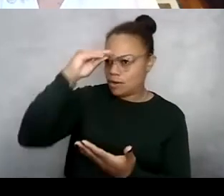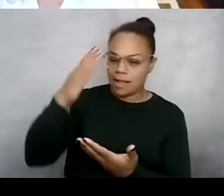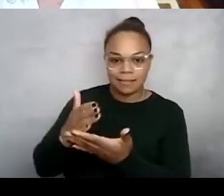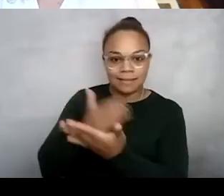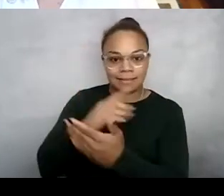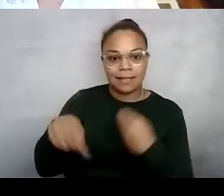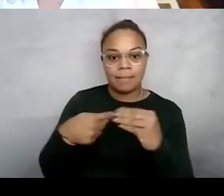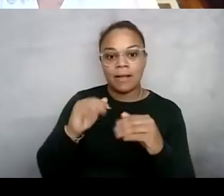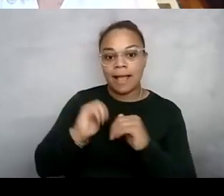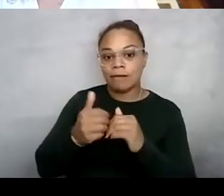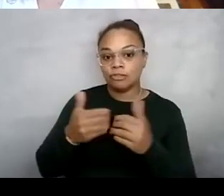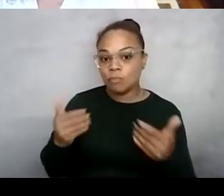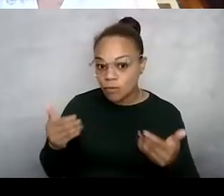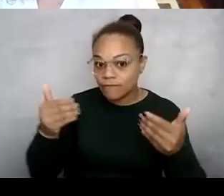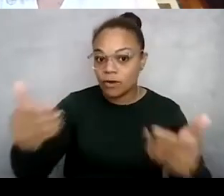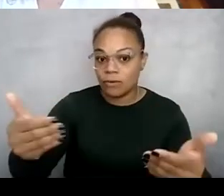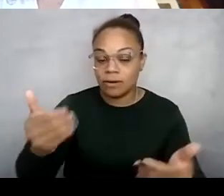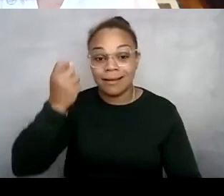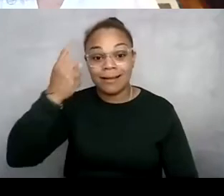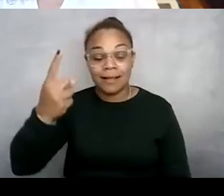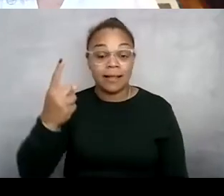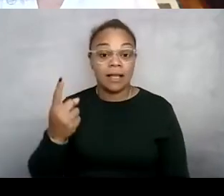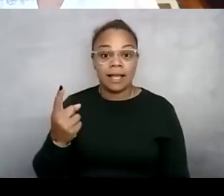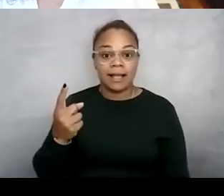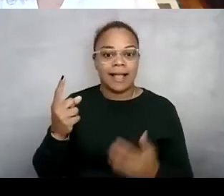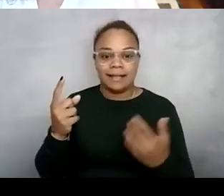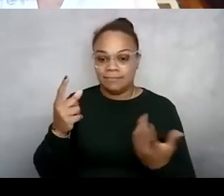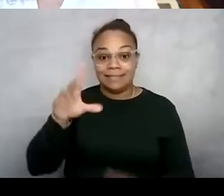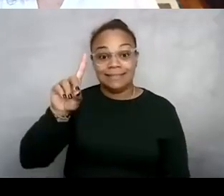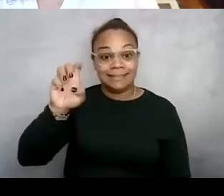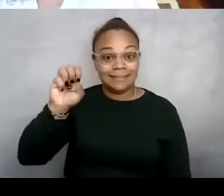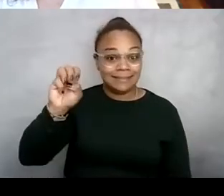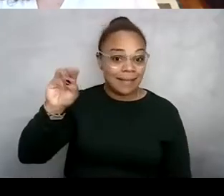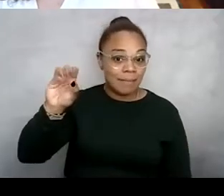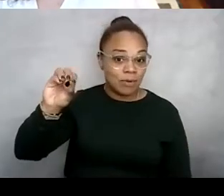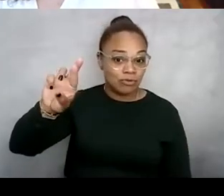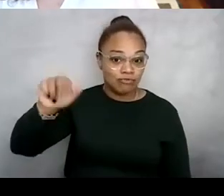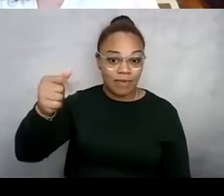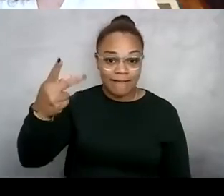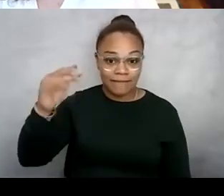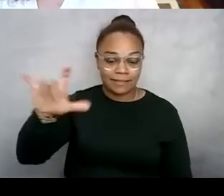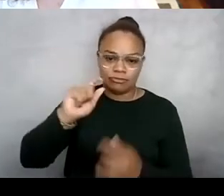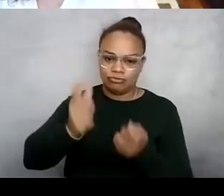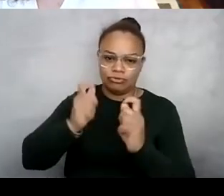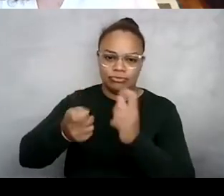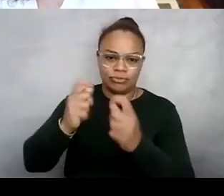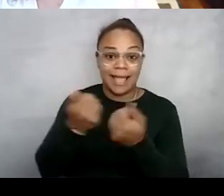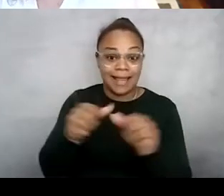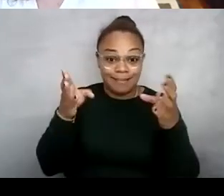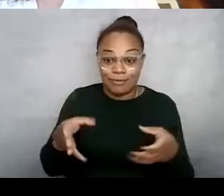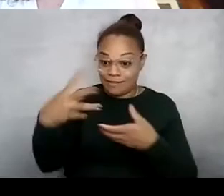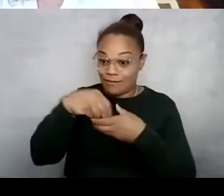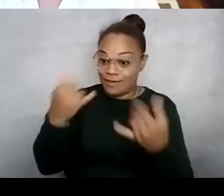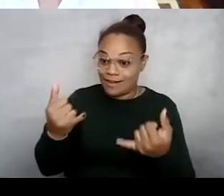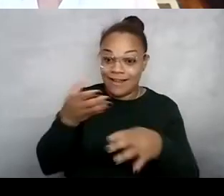part, I think. Demographics are going through the roof. Anyone on this call that was born between 46 and 64, the post-World